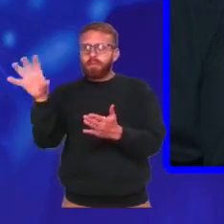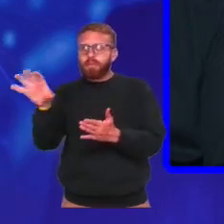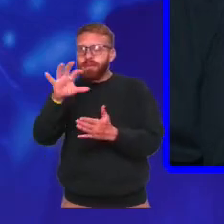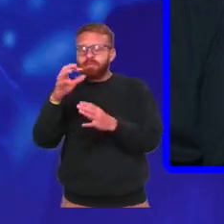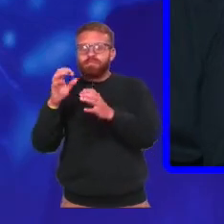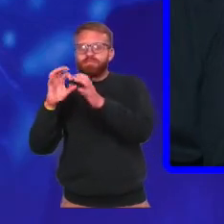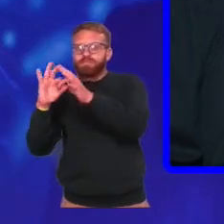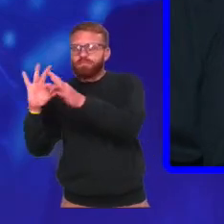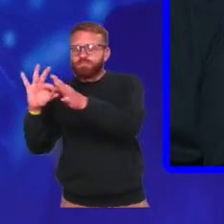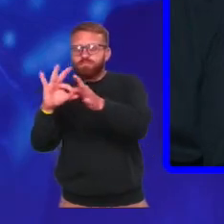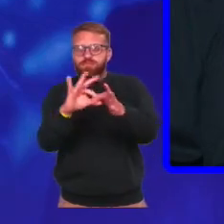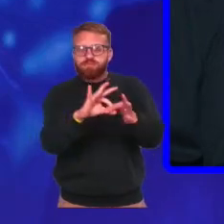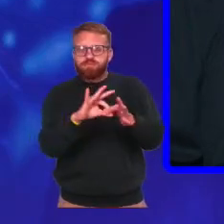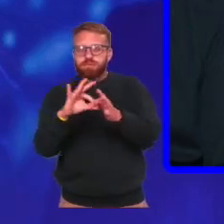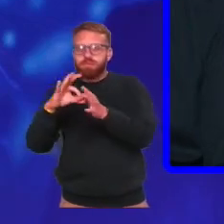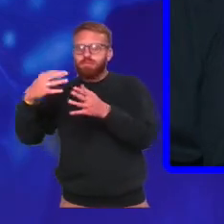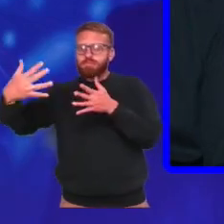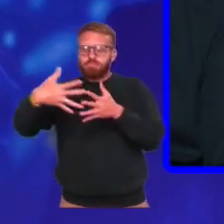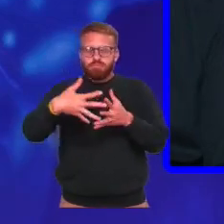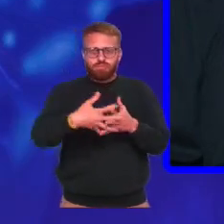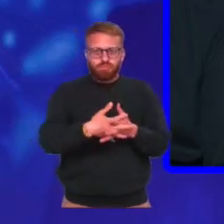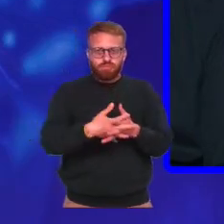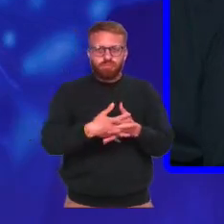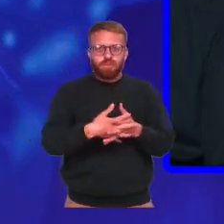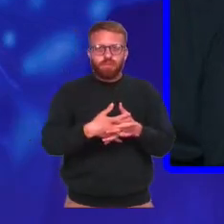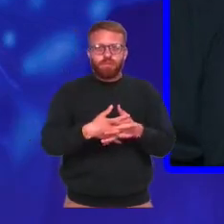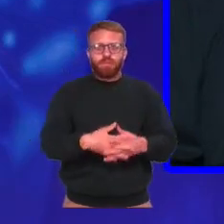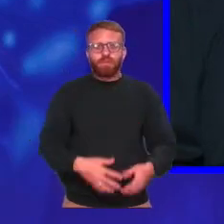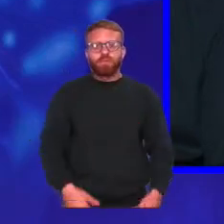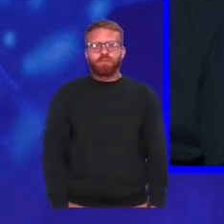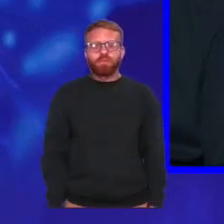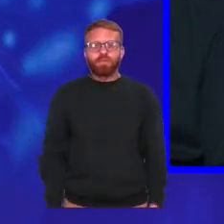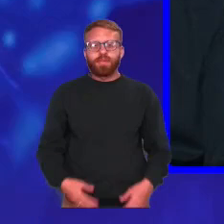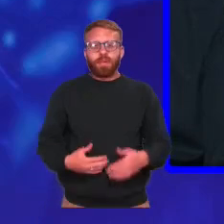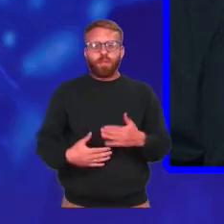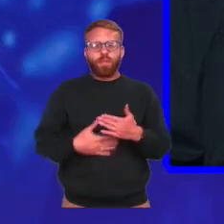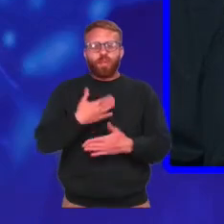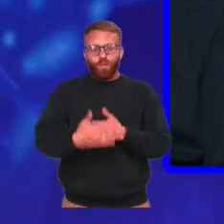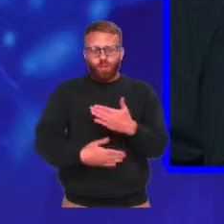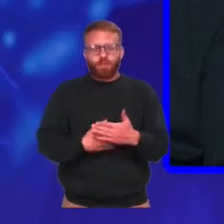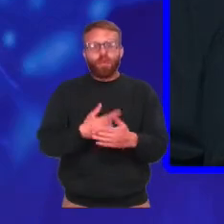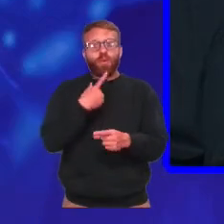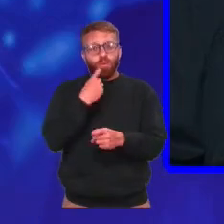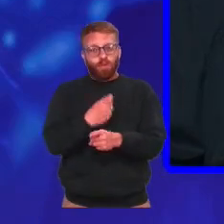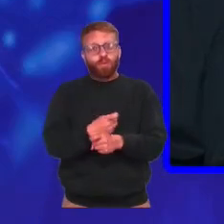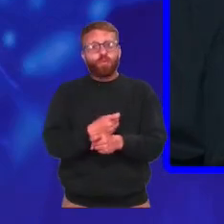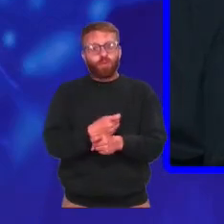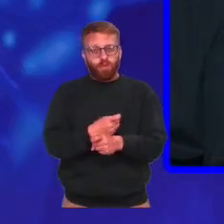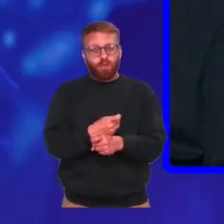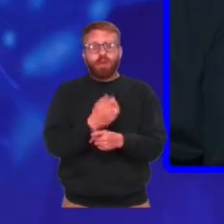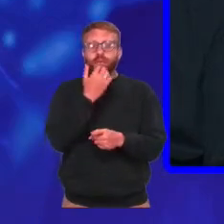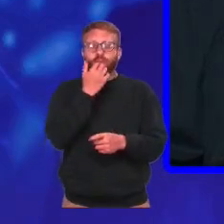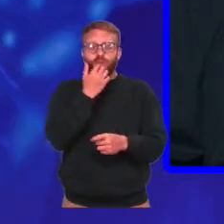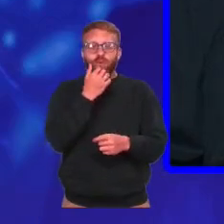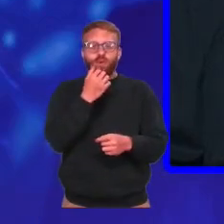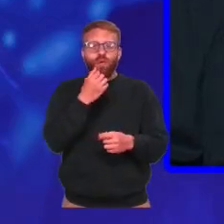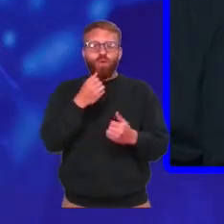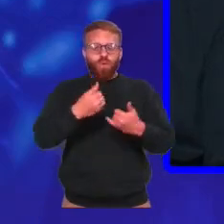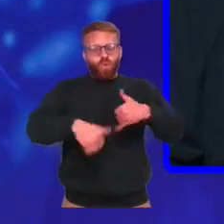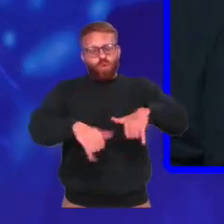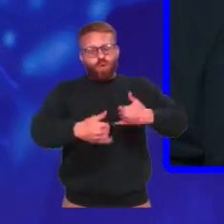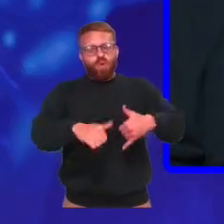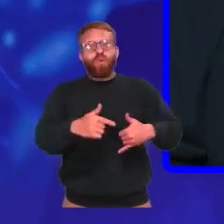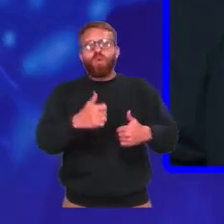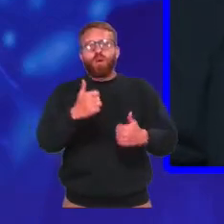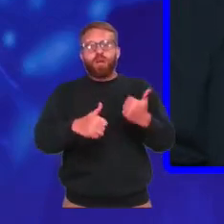very back-end, we call it a back-end loaded process. You really can't localize the game until all the writing is done. So that means